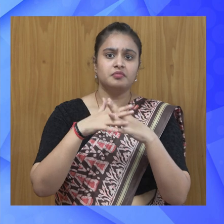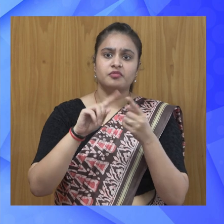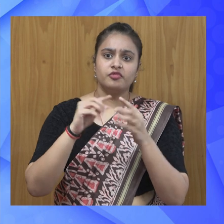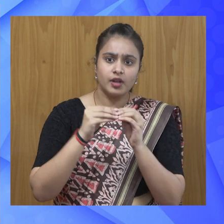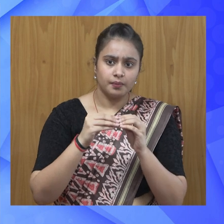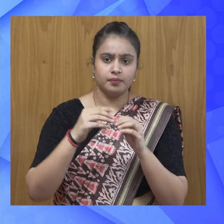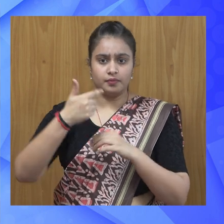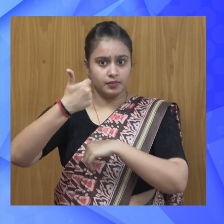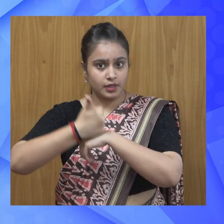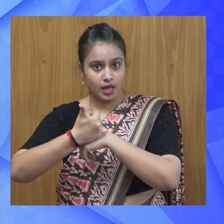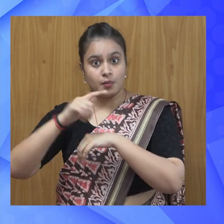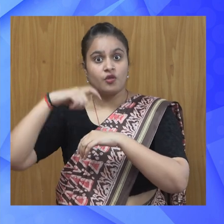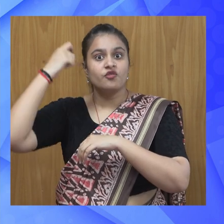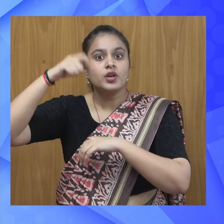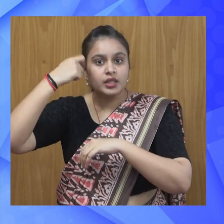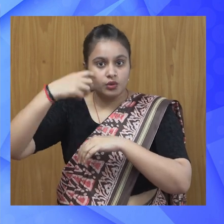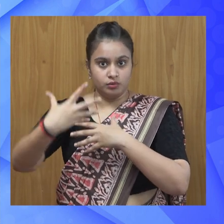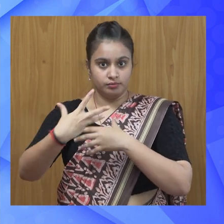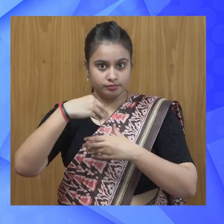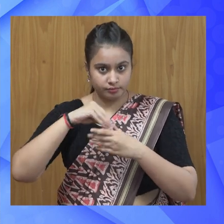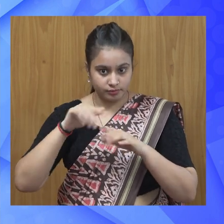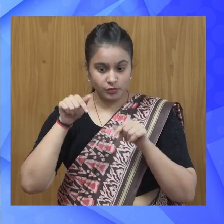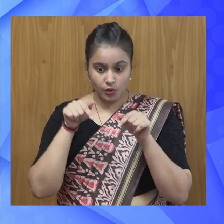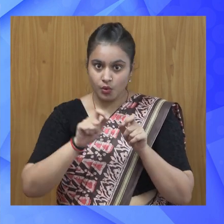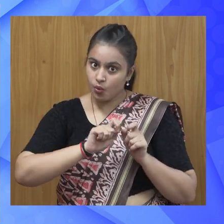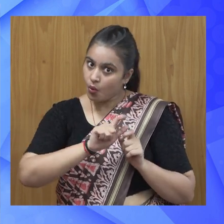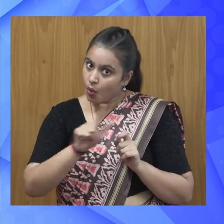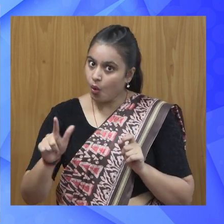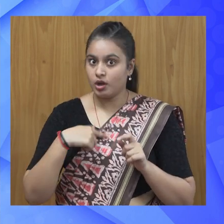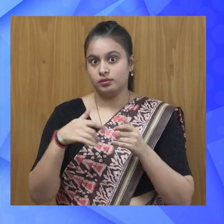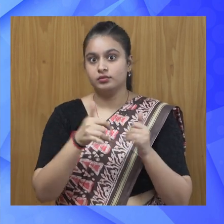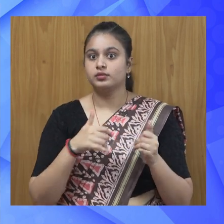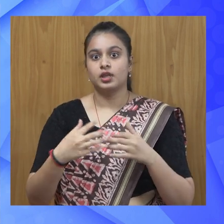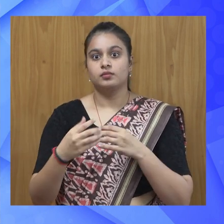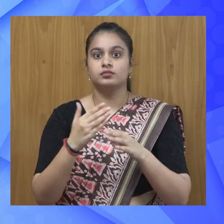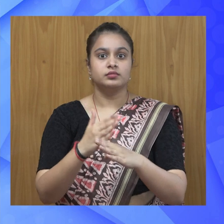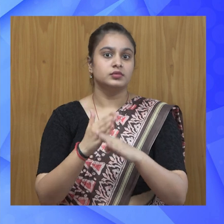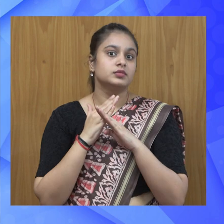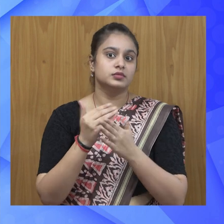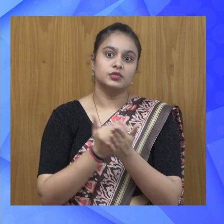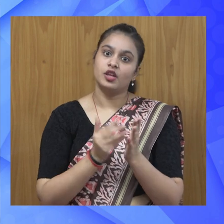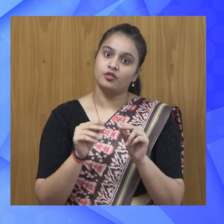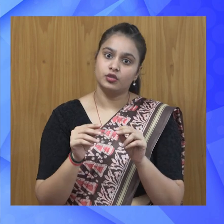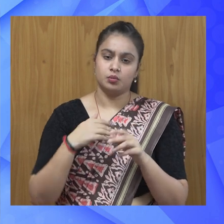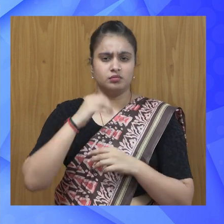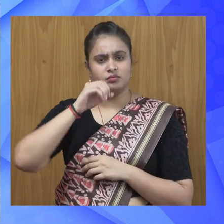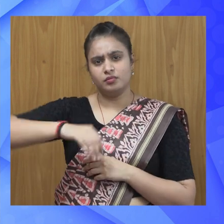your video graphics are on, those games are not safe for the young ones. Adults can play